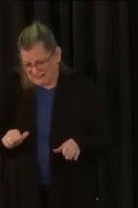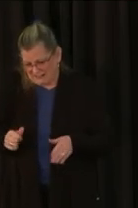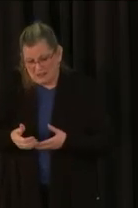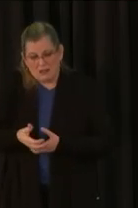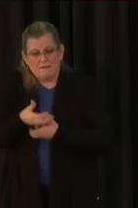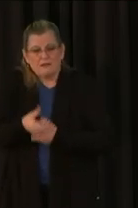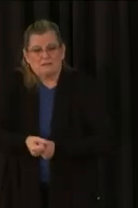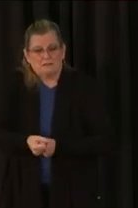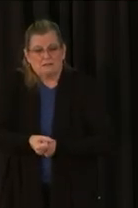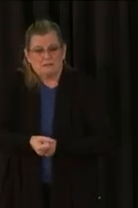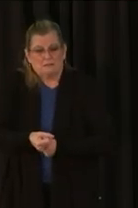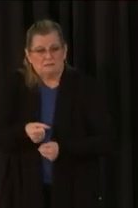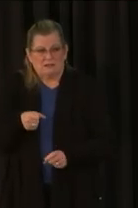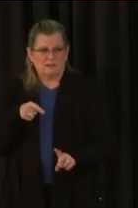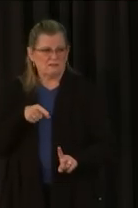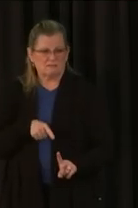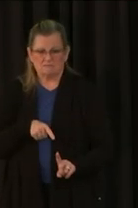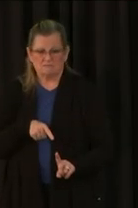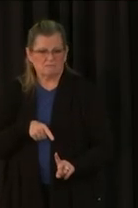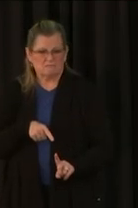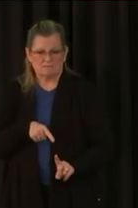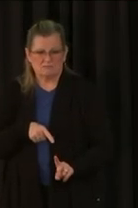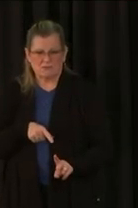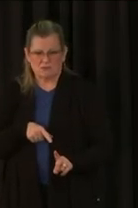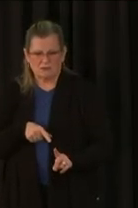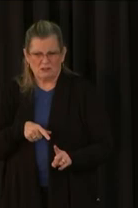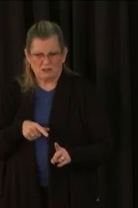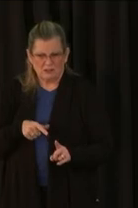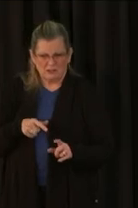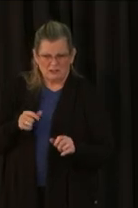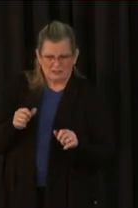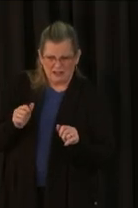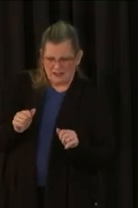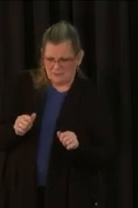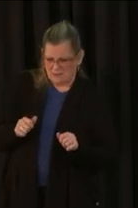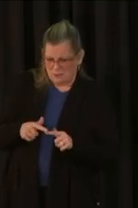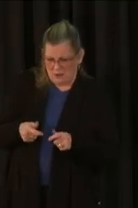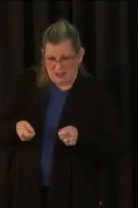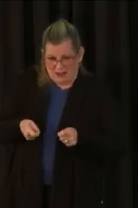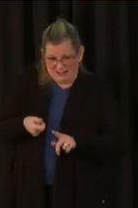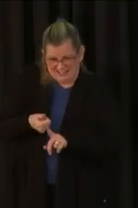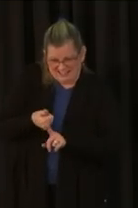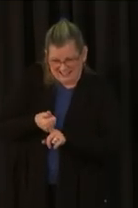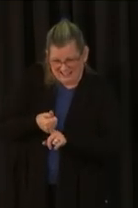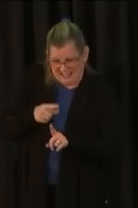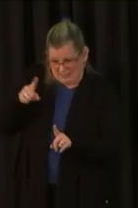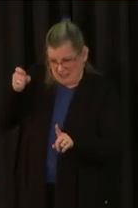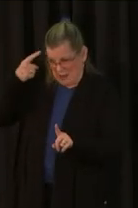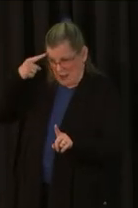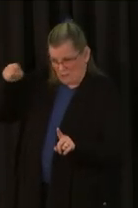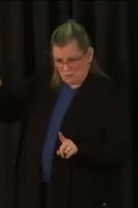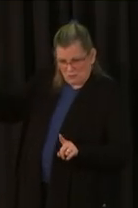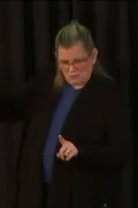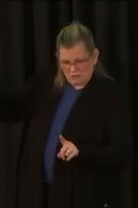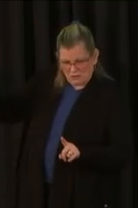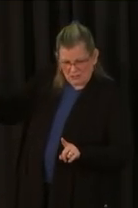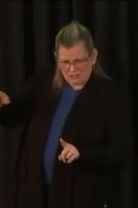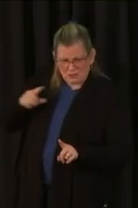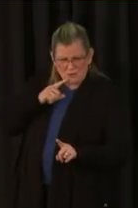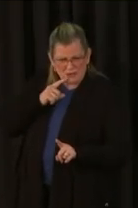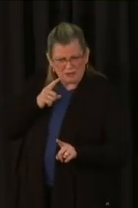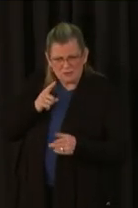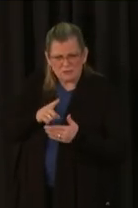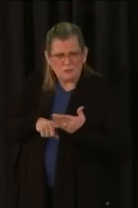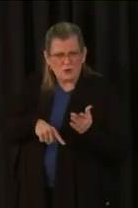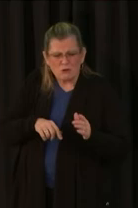in this group's ability to contain themselves to the Capitol. So I was interested in what